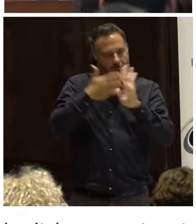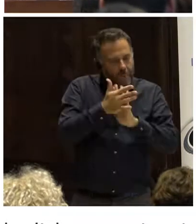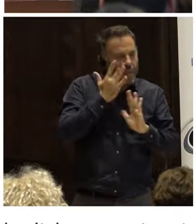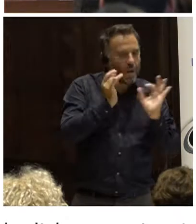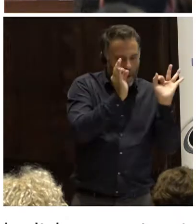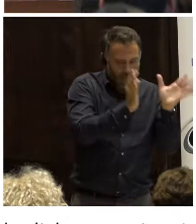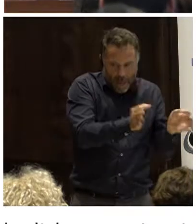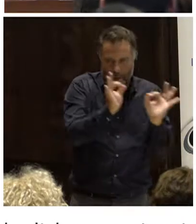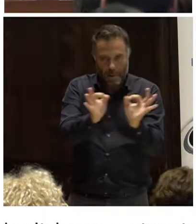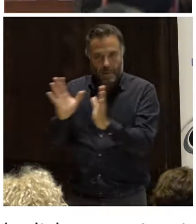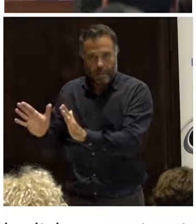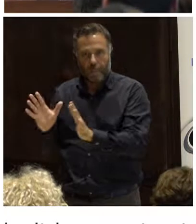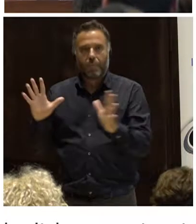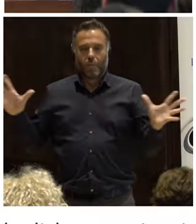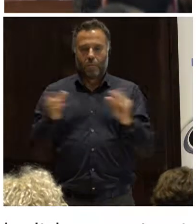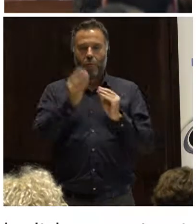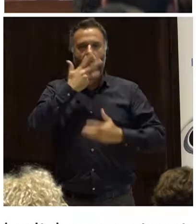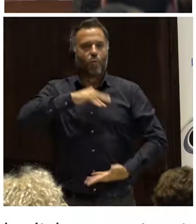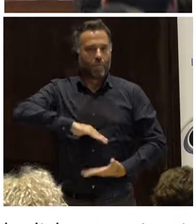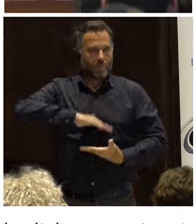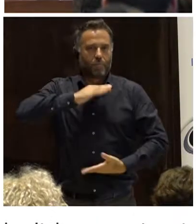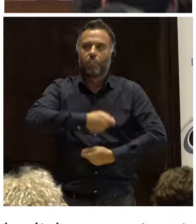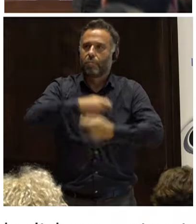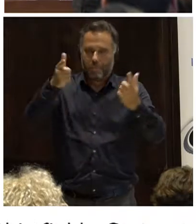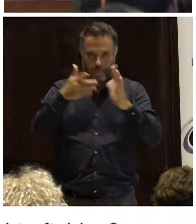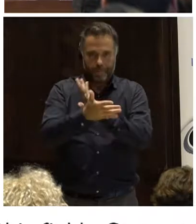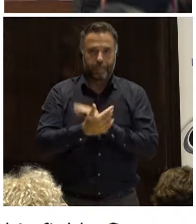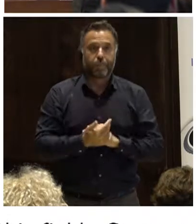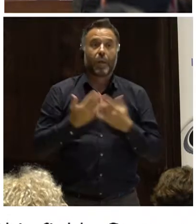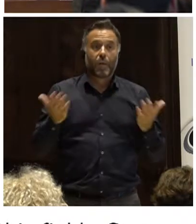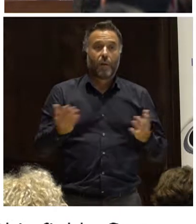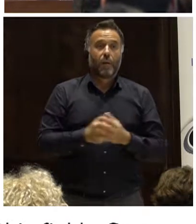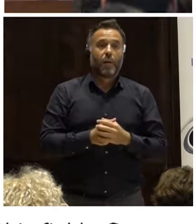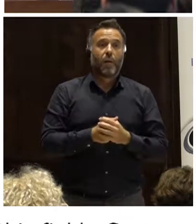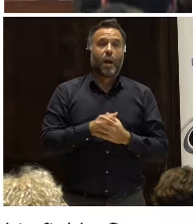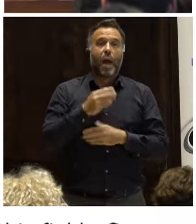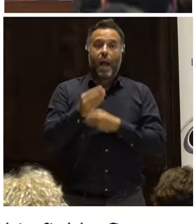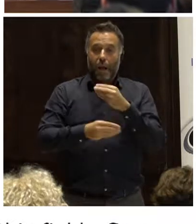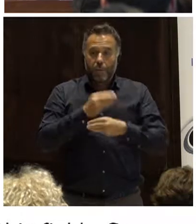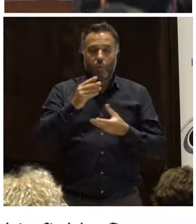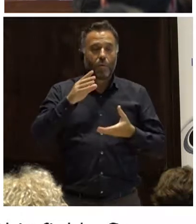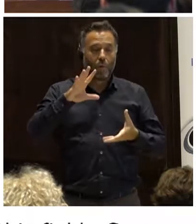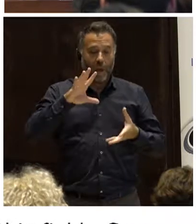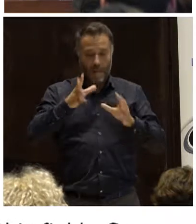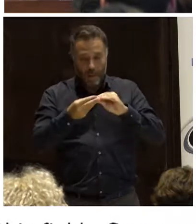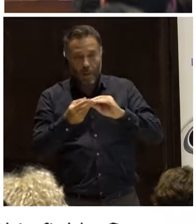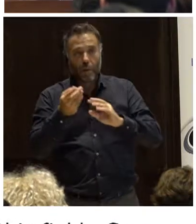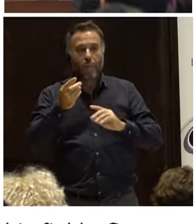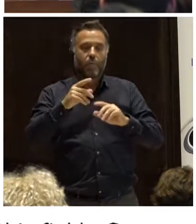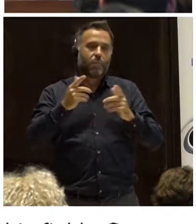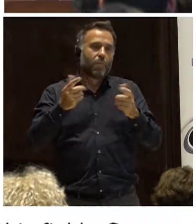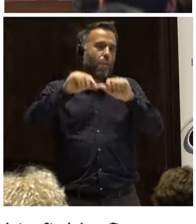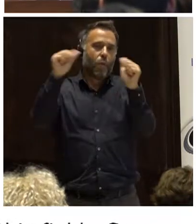have adopted the general frameworks and methodological models such as ICF, CY, the Convention on the Rights of Persons